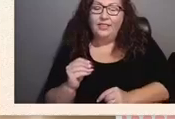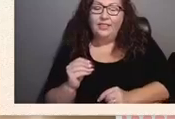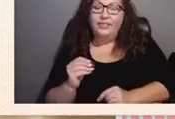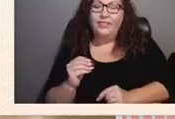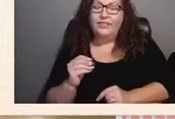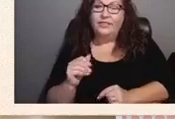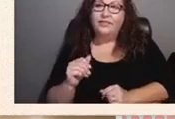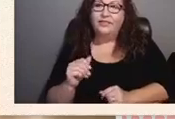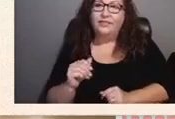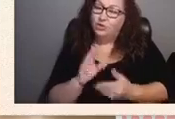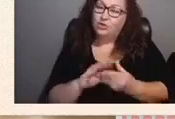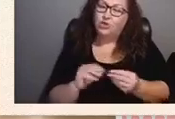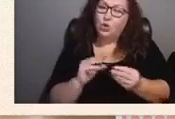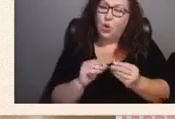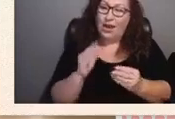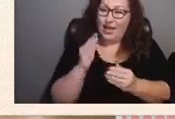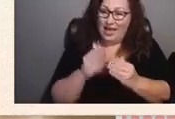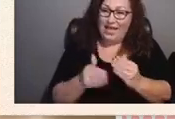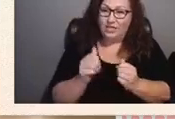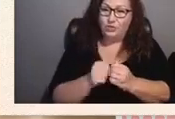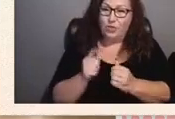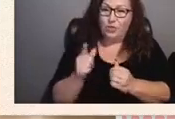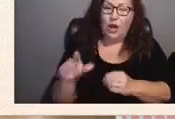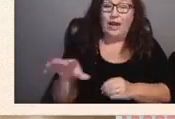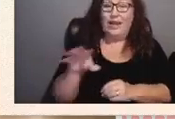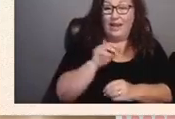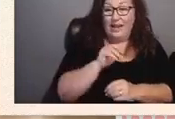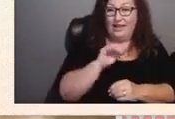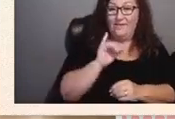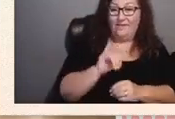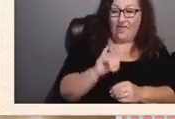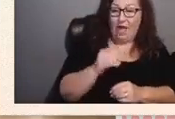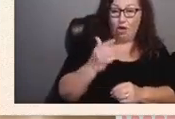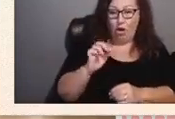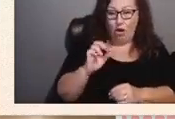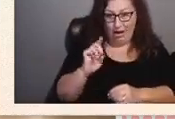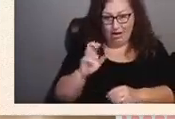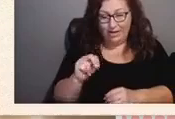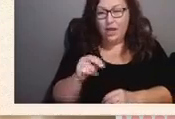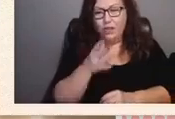story ends with her leaving the garden and the woman telling her as she's leaving that